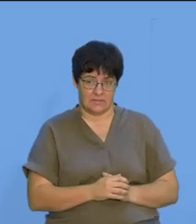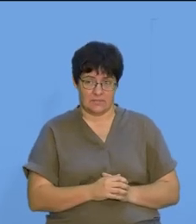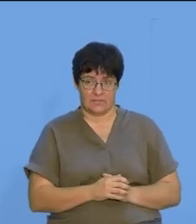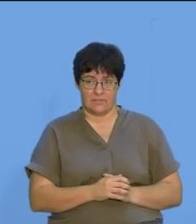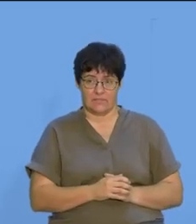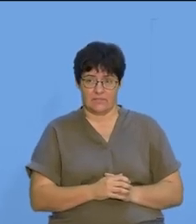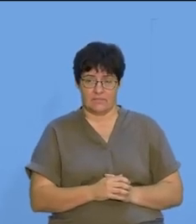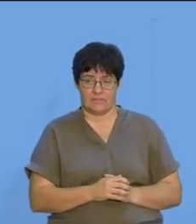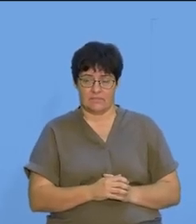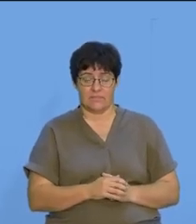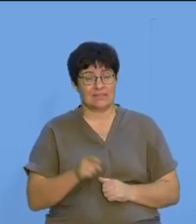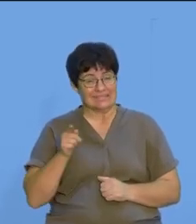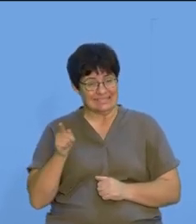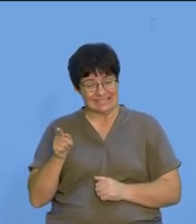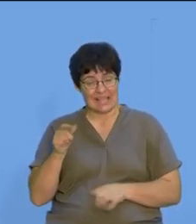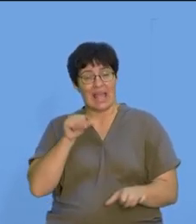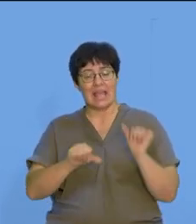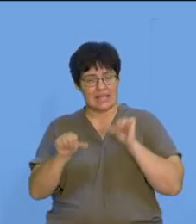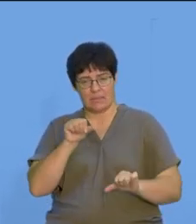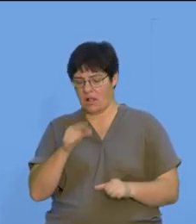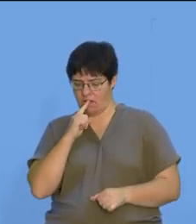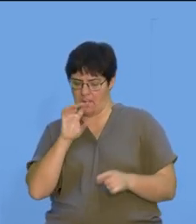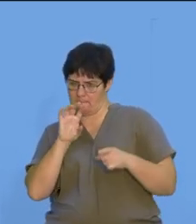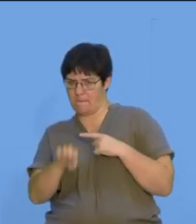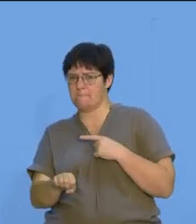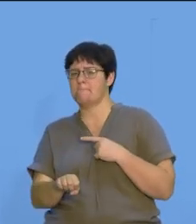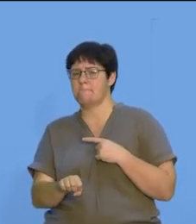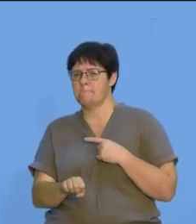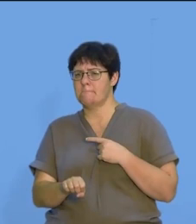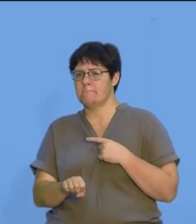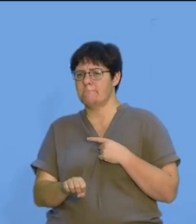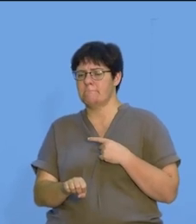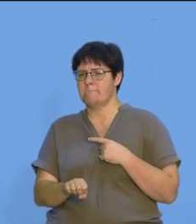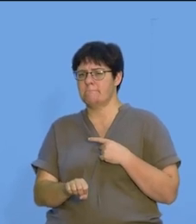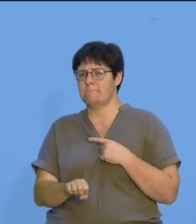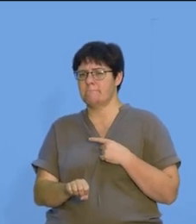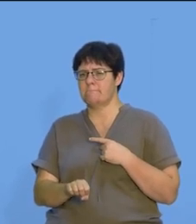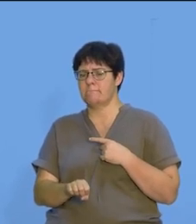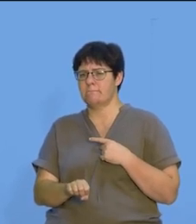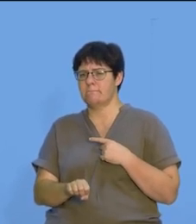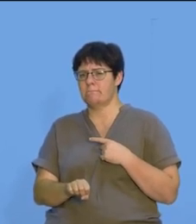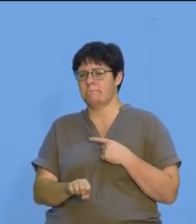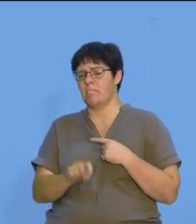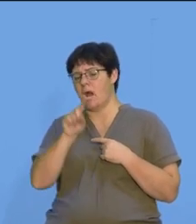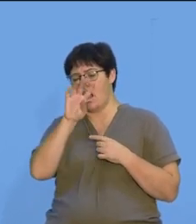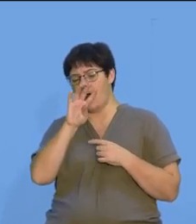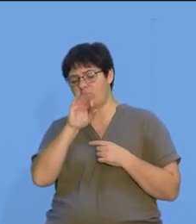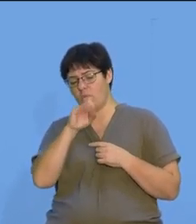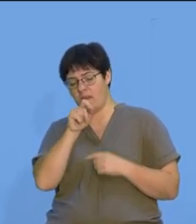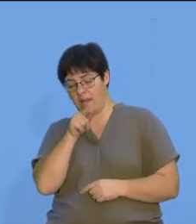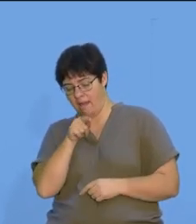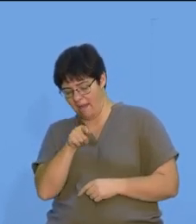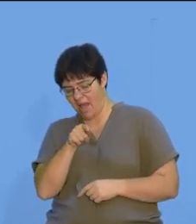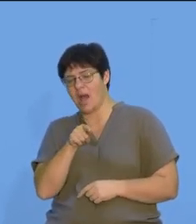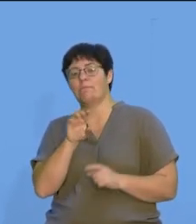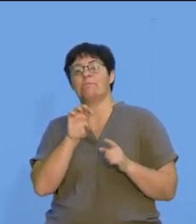what? Water. Okay, so in that chemical formula, we can immediately pick up that for a formula